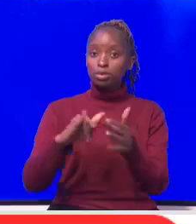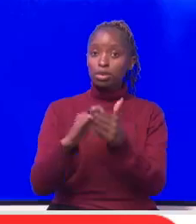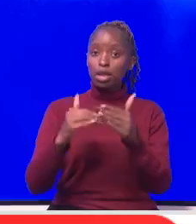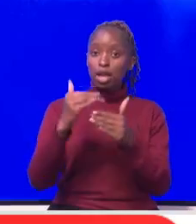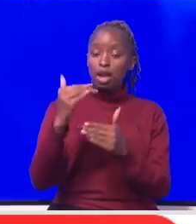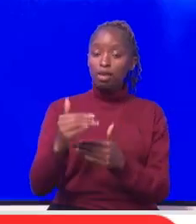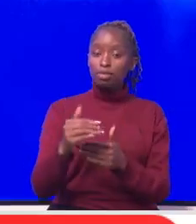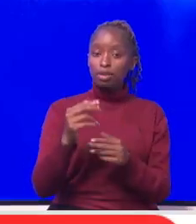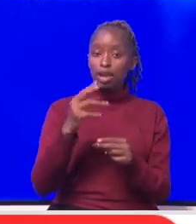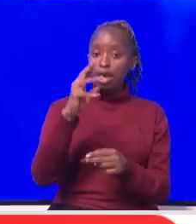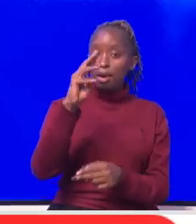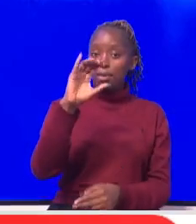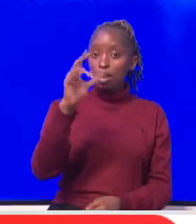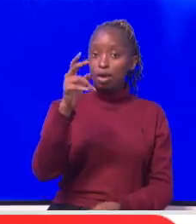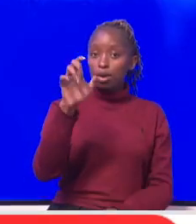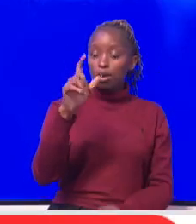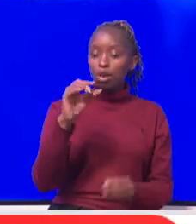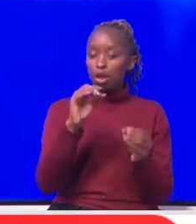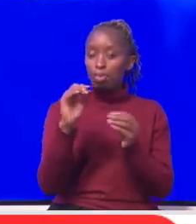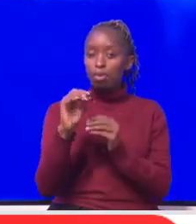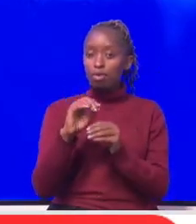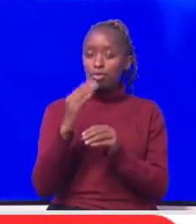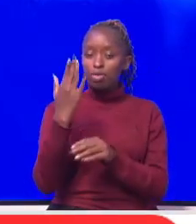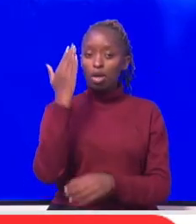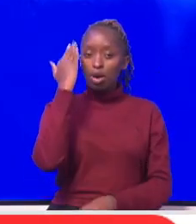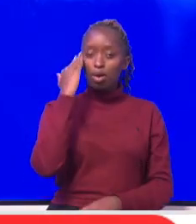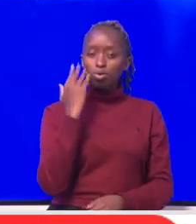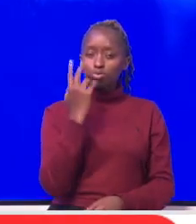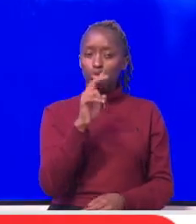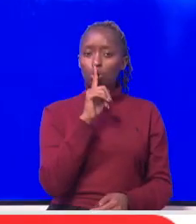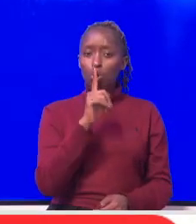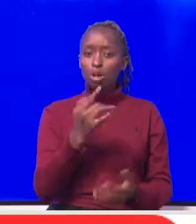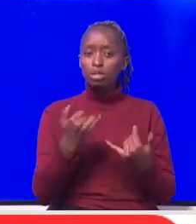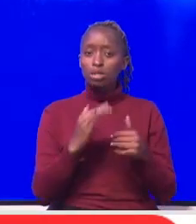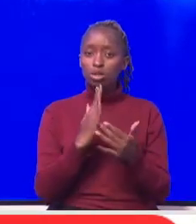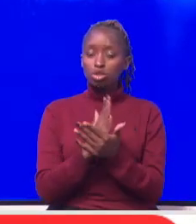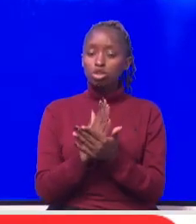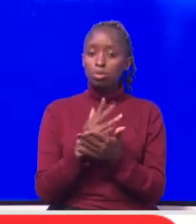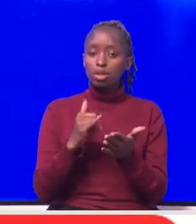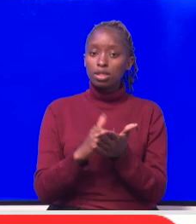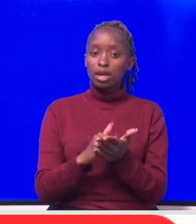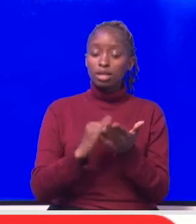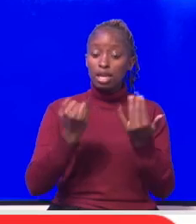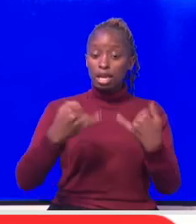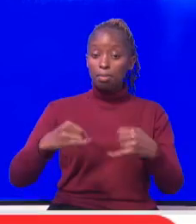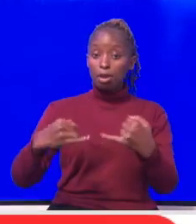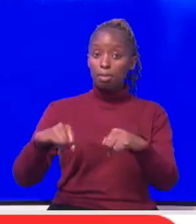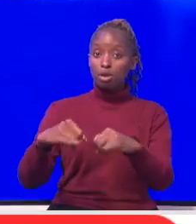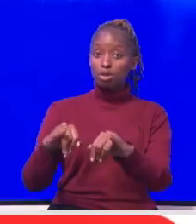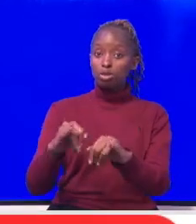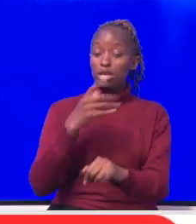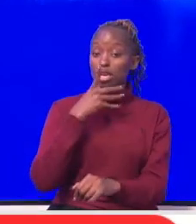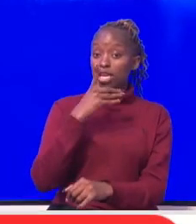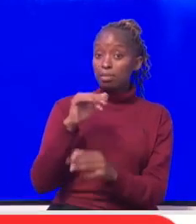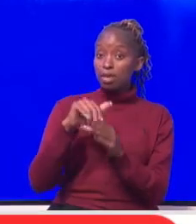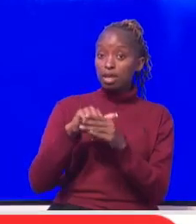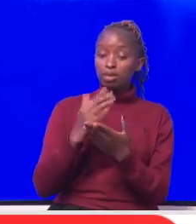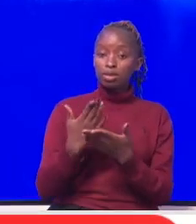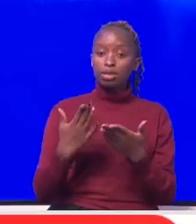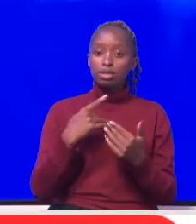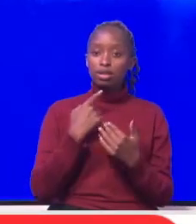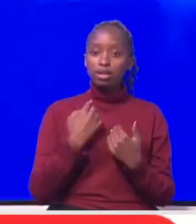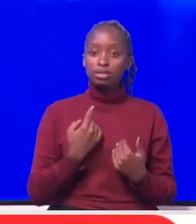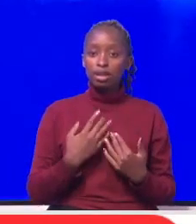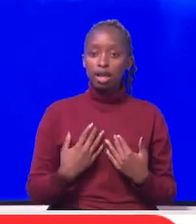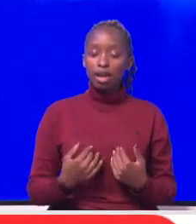Mushemi moved to the court seeking orders to stop its implementation. Mushemi, in his prayers, wants